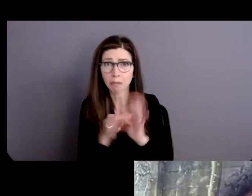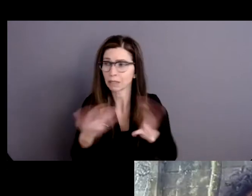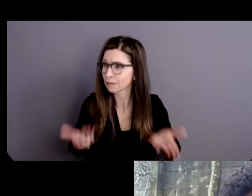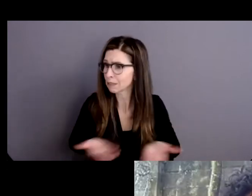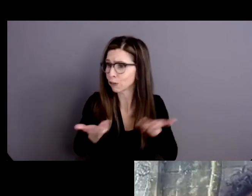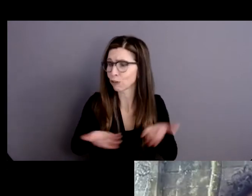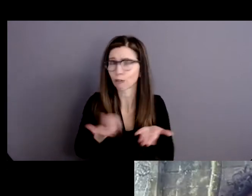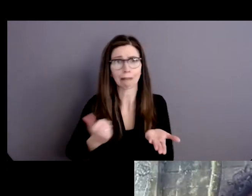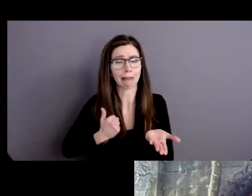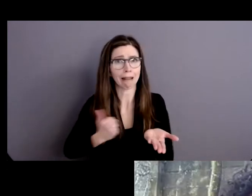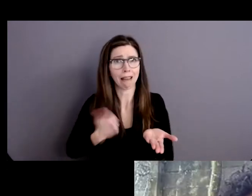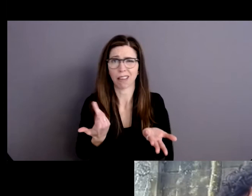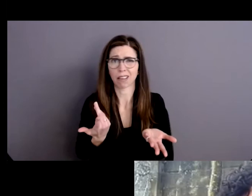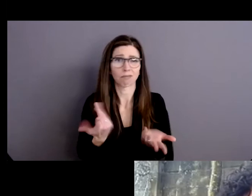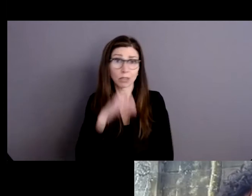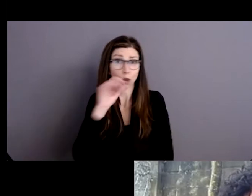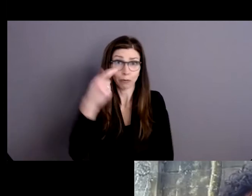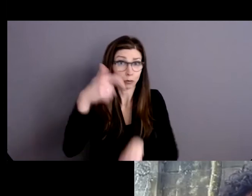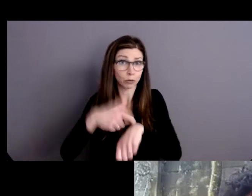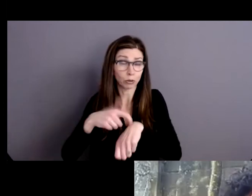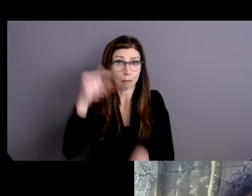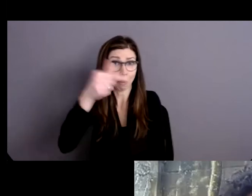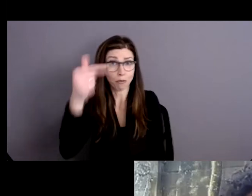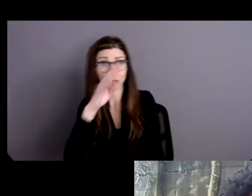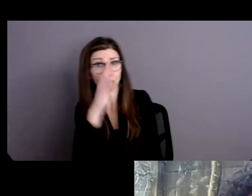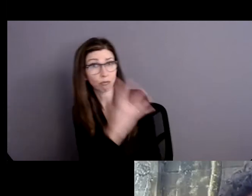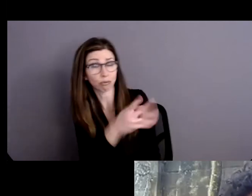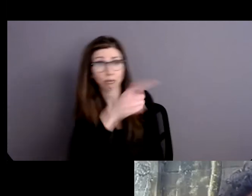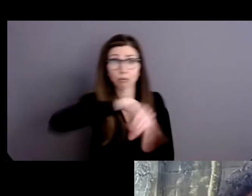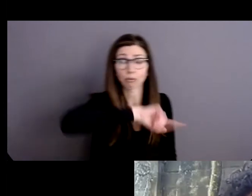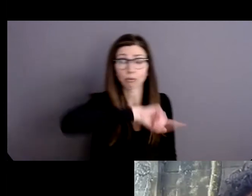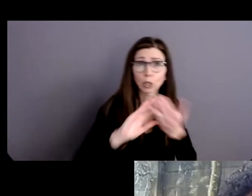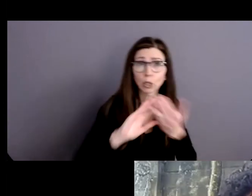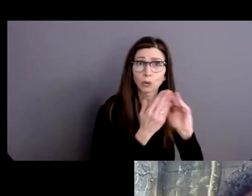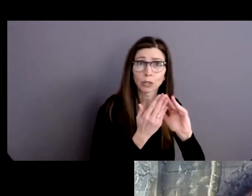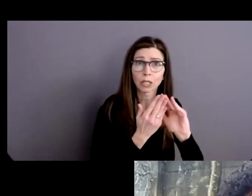state does not care for us and disregards our health at every chance they get.